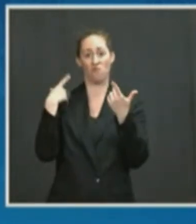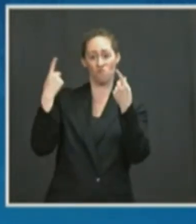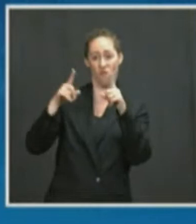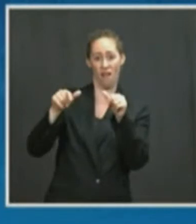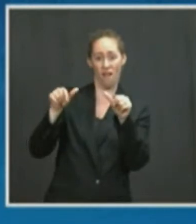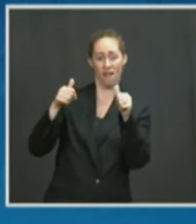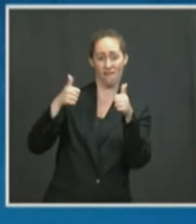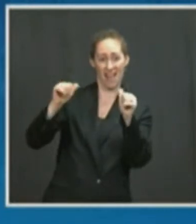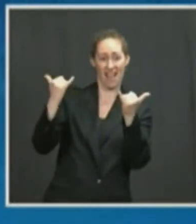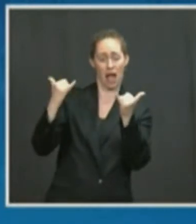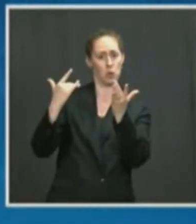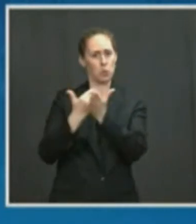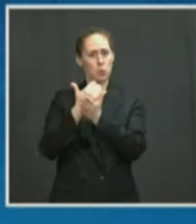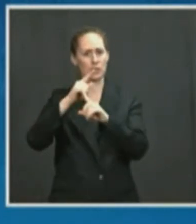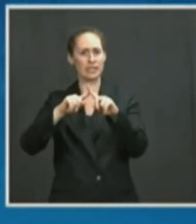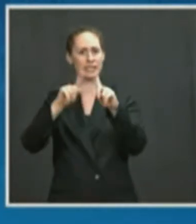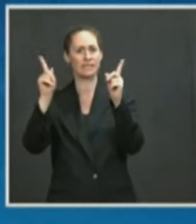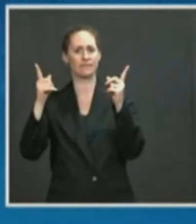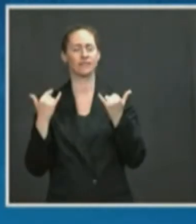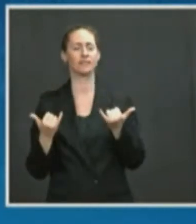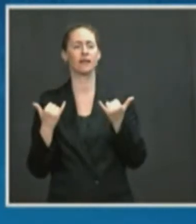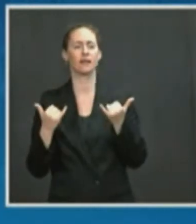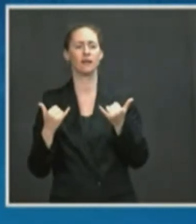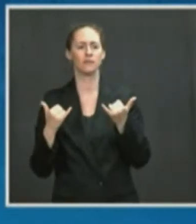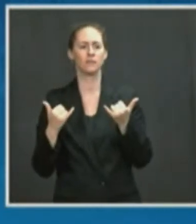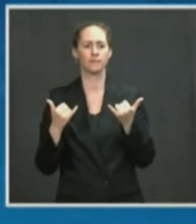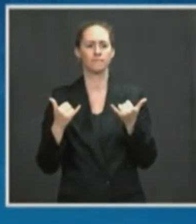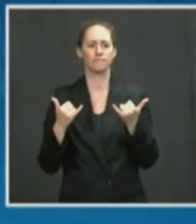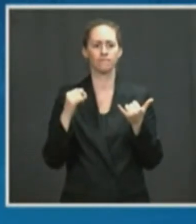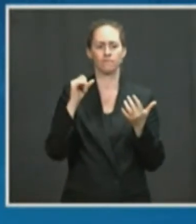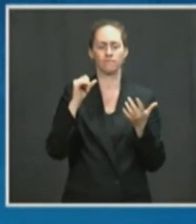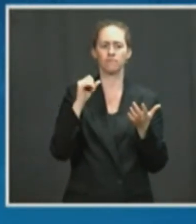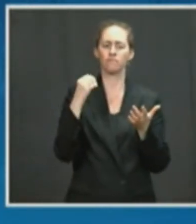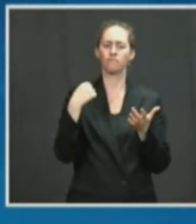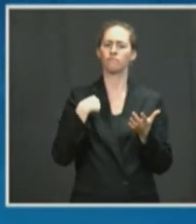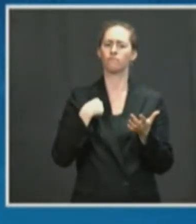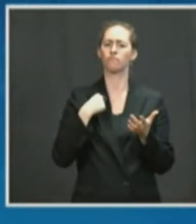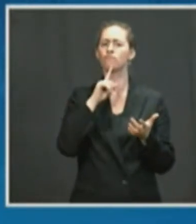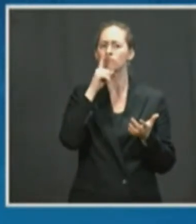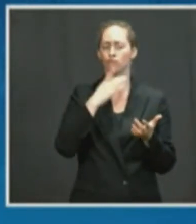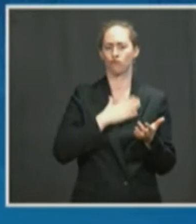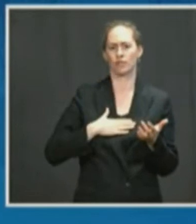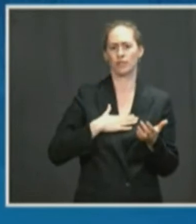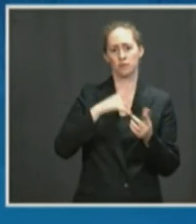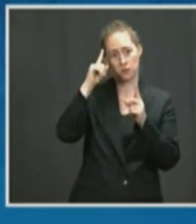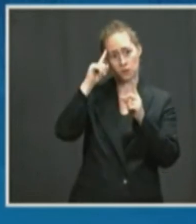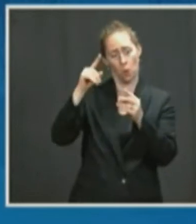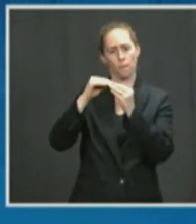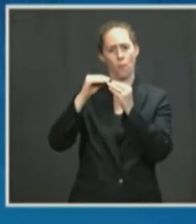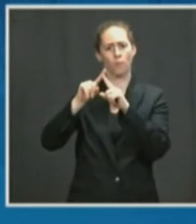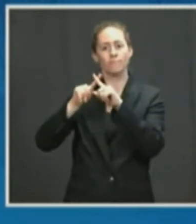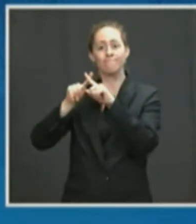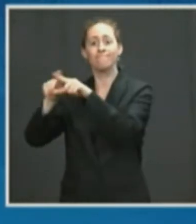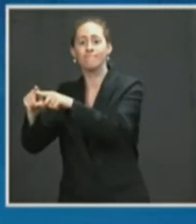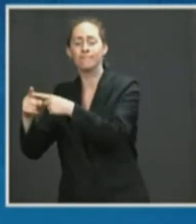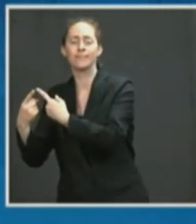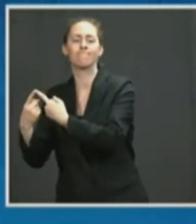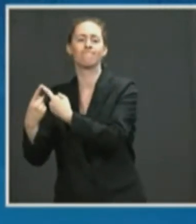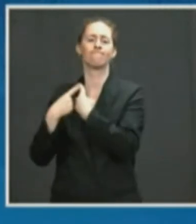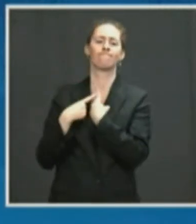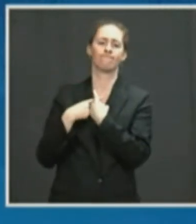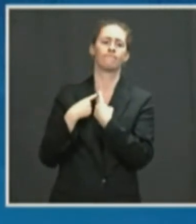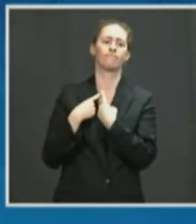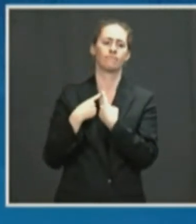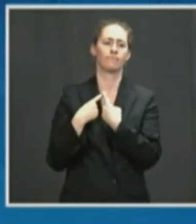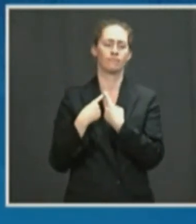where there's, I think, a greater appreciation for the interdependence and the interconnection. And so we are creating this task force